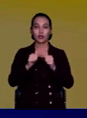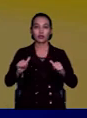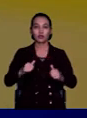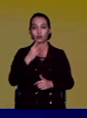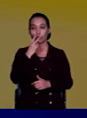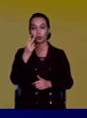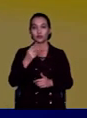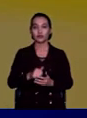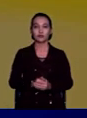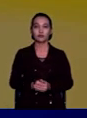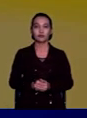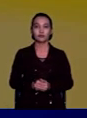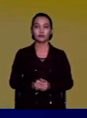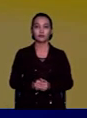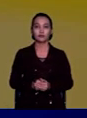bo'ladi?